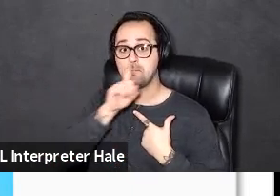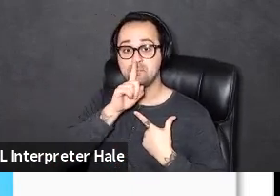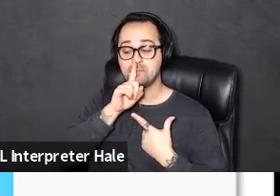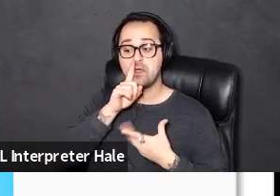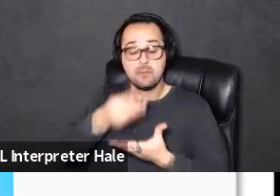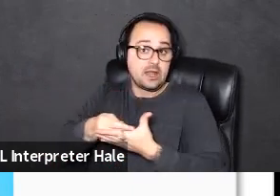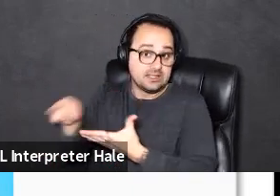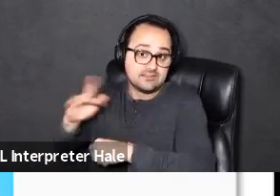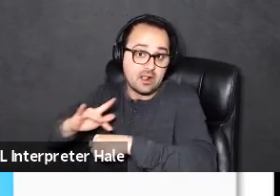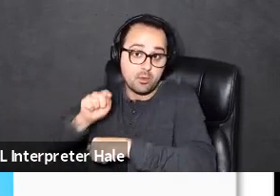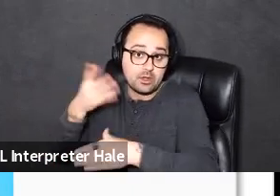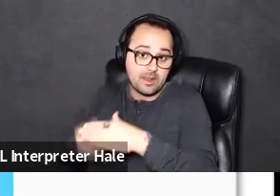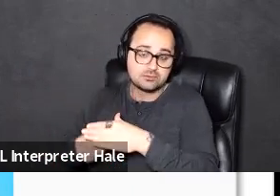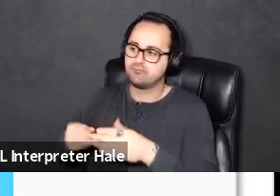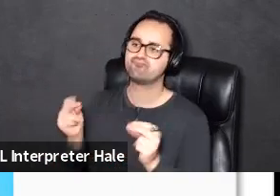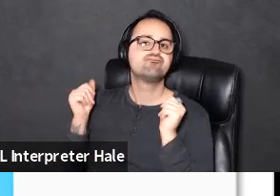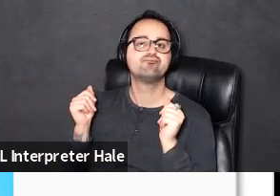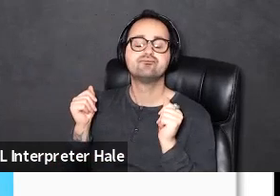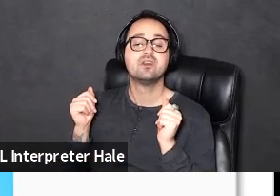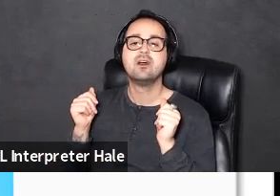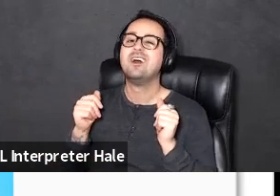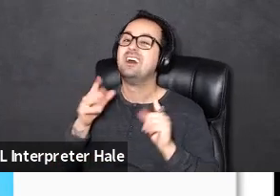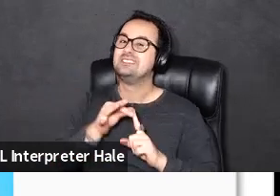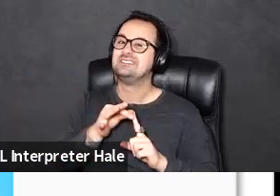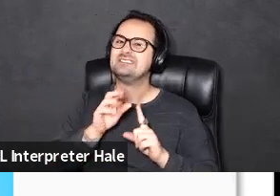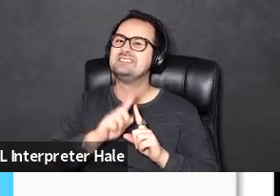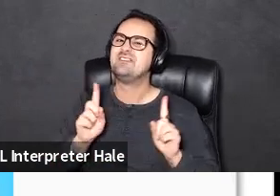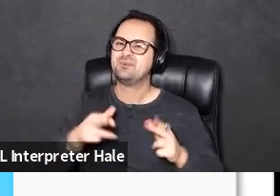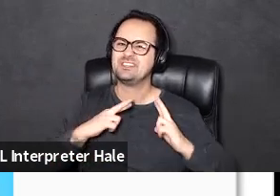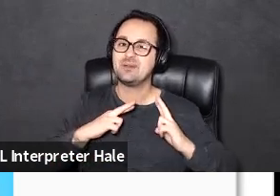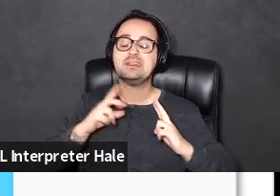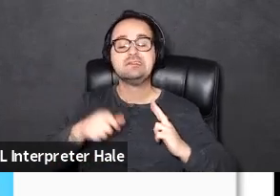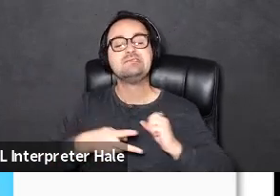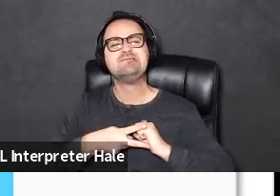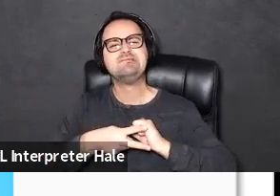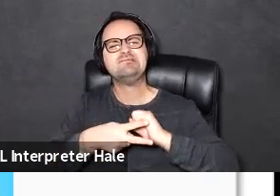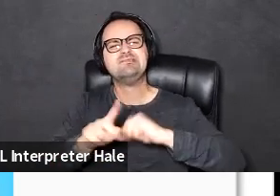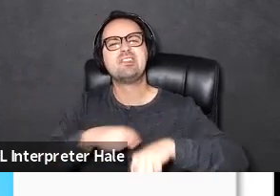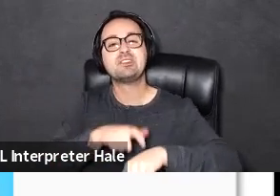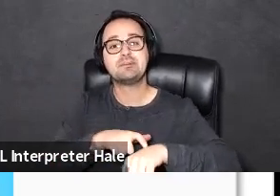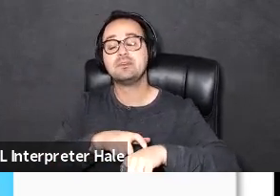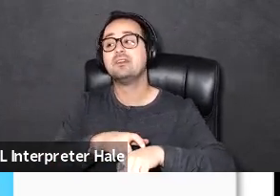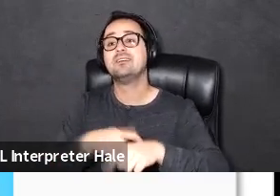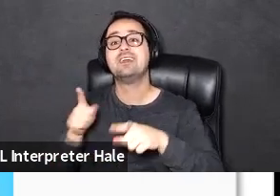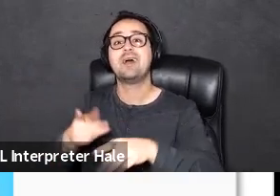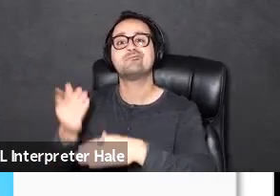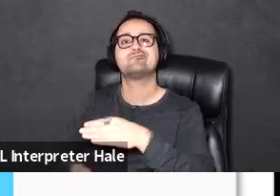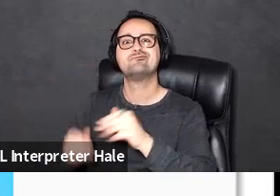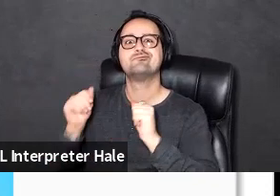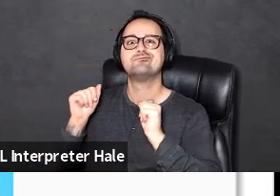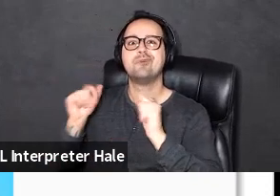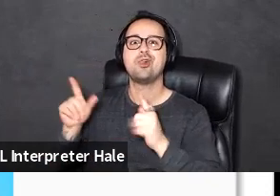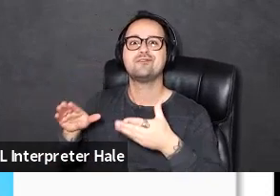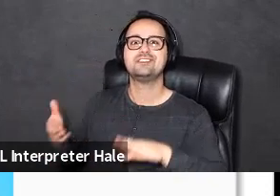pass away. So unlike retirement, where you have to save up for a long period of time, if you had life insurance, that, you know, as soon as you passed away, all the death